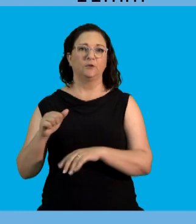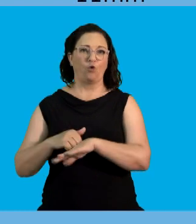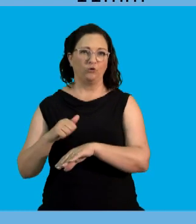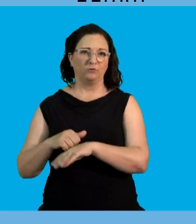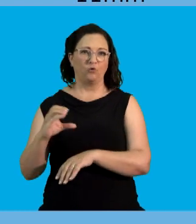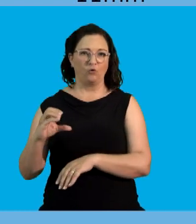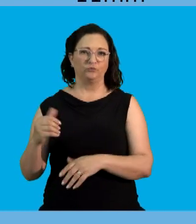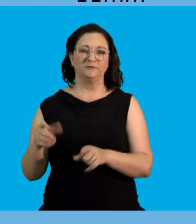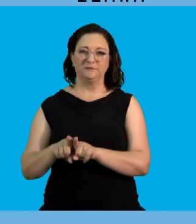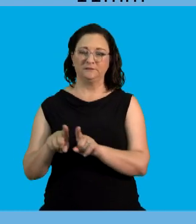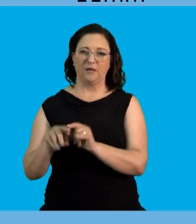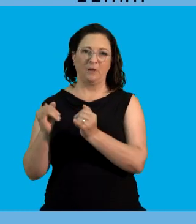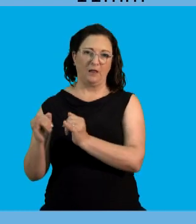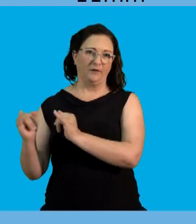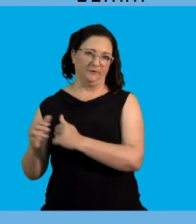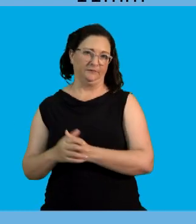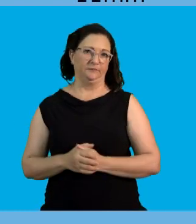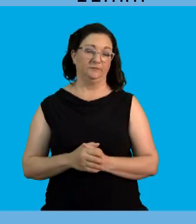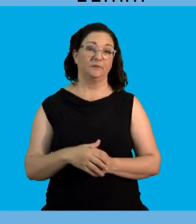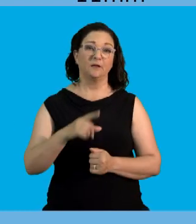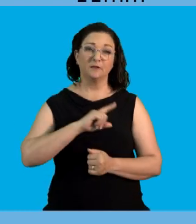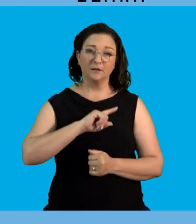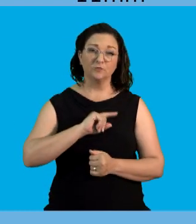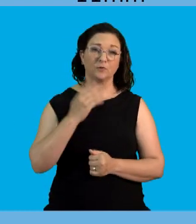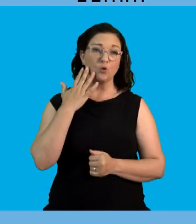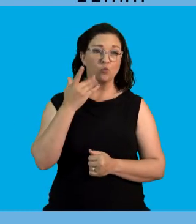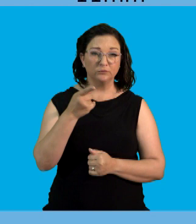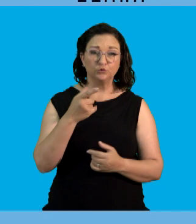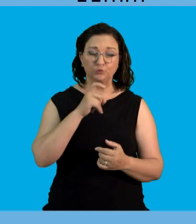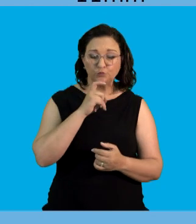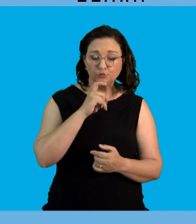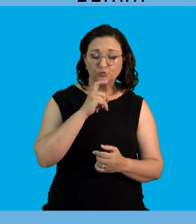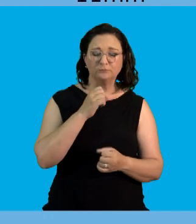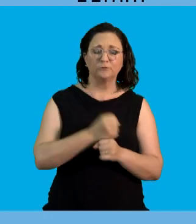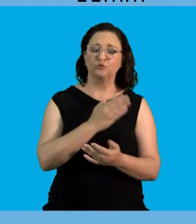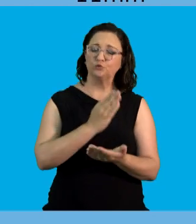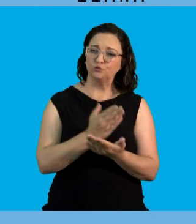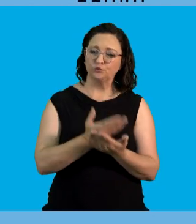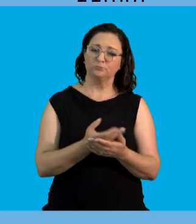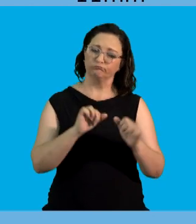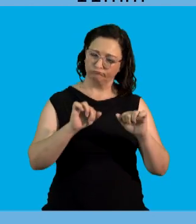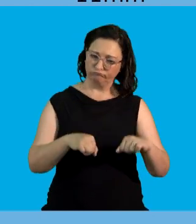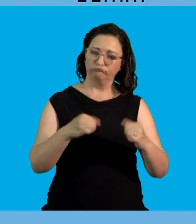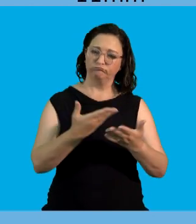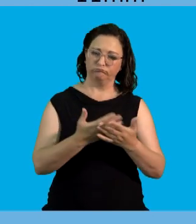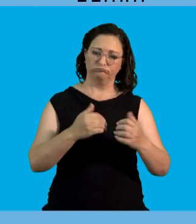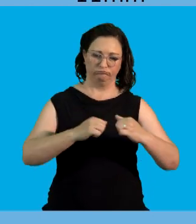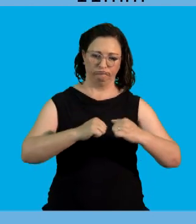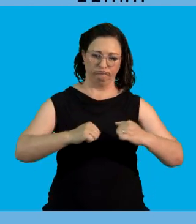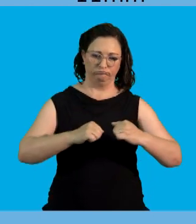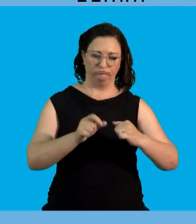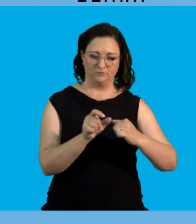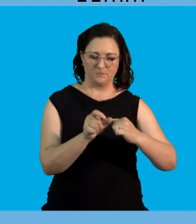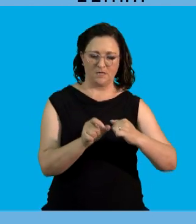the concrete, they are both 11 millimeters. Make sure that you allow for that particular space for the expansion and the contraction